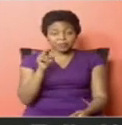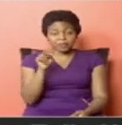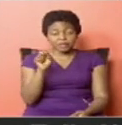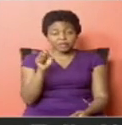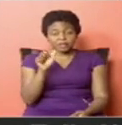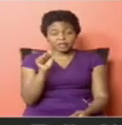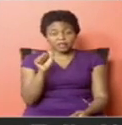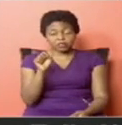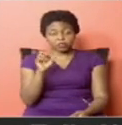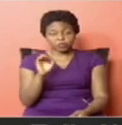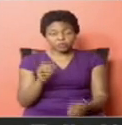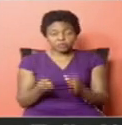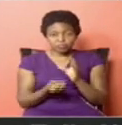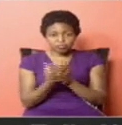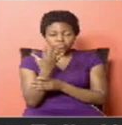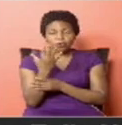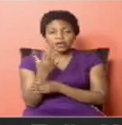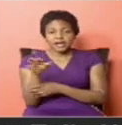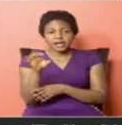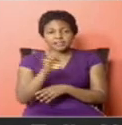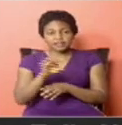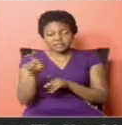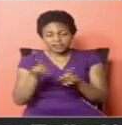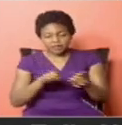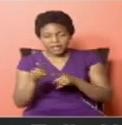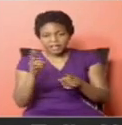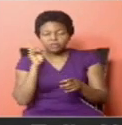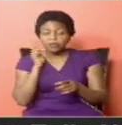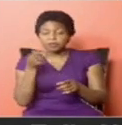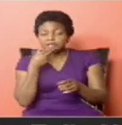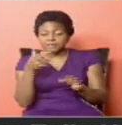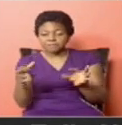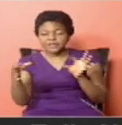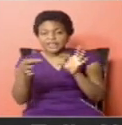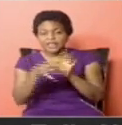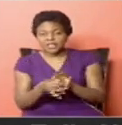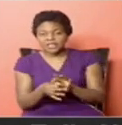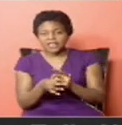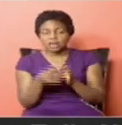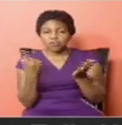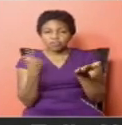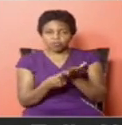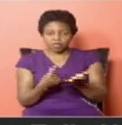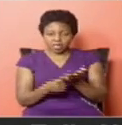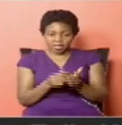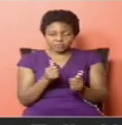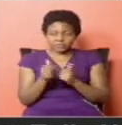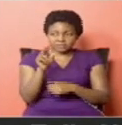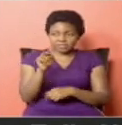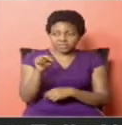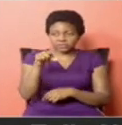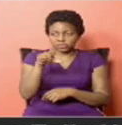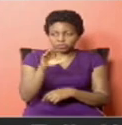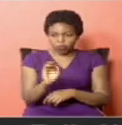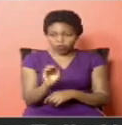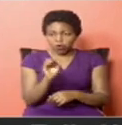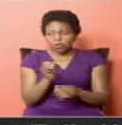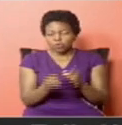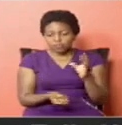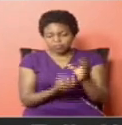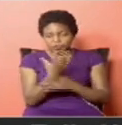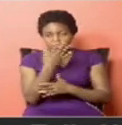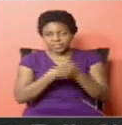founder and executive director of Deaf Link Uganda, which is a non-government organization which was established